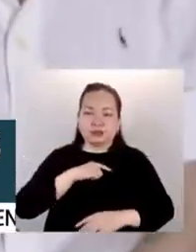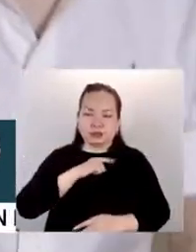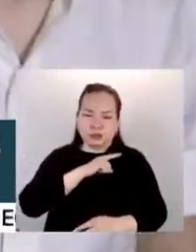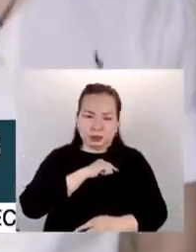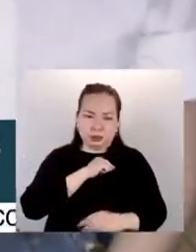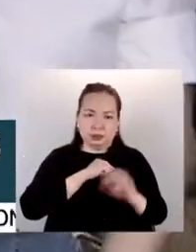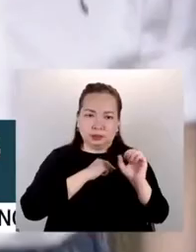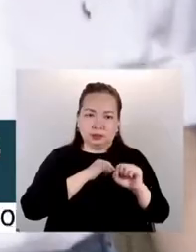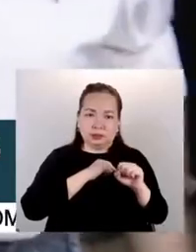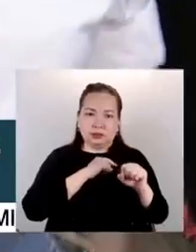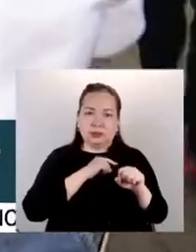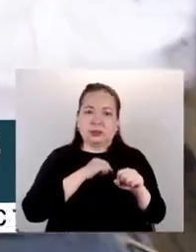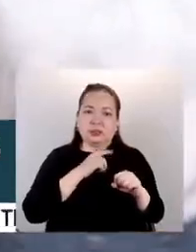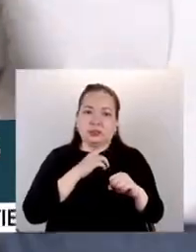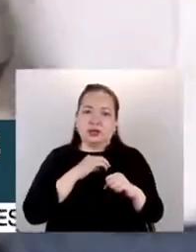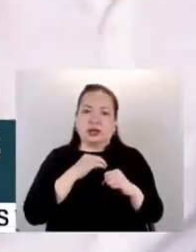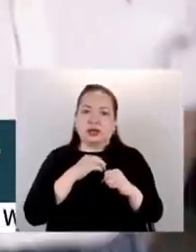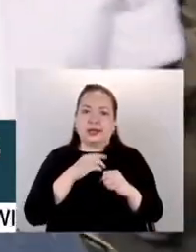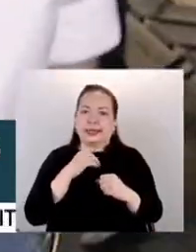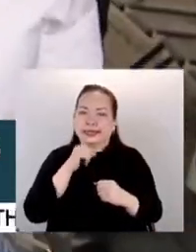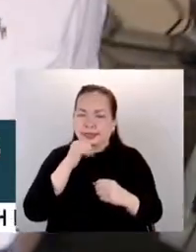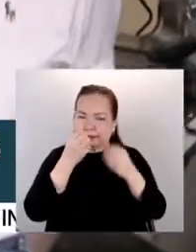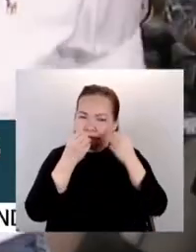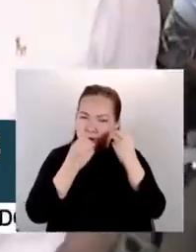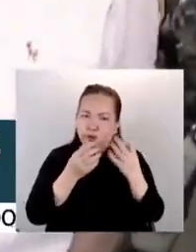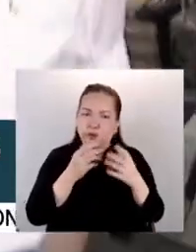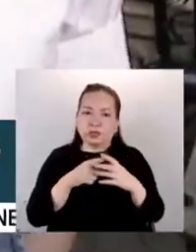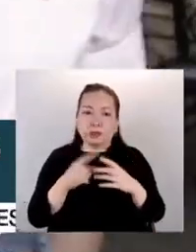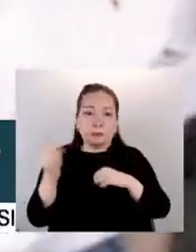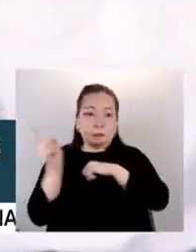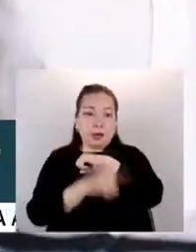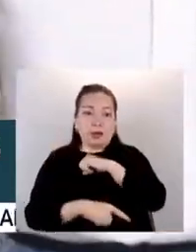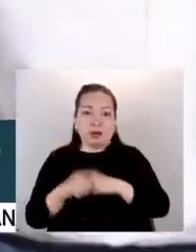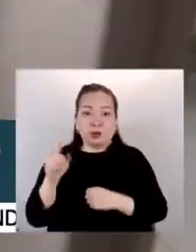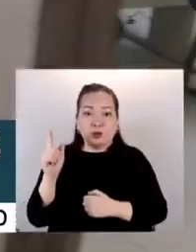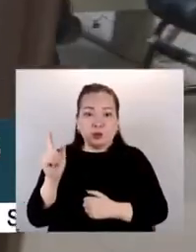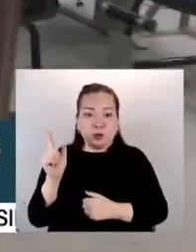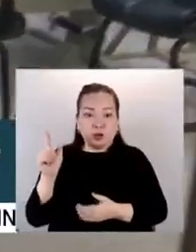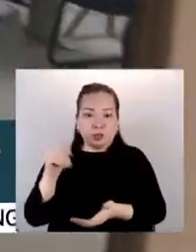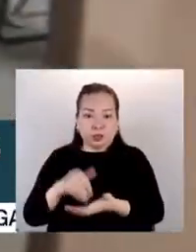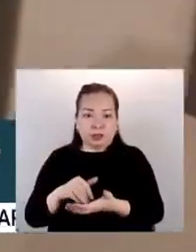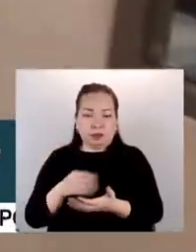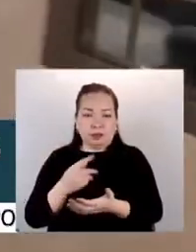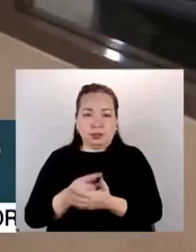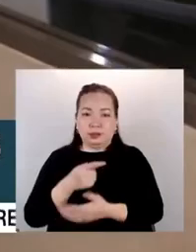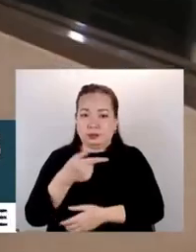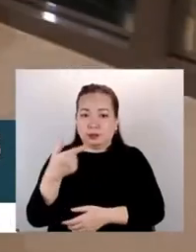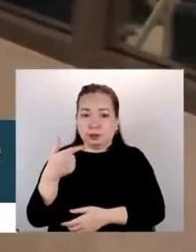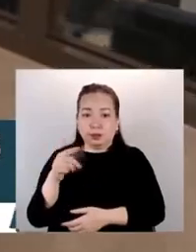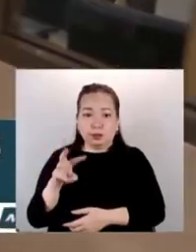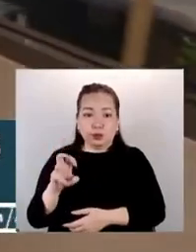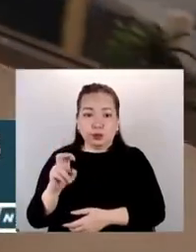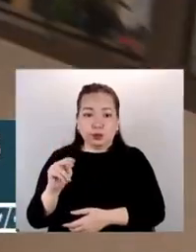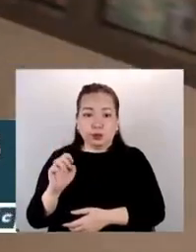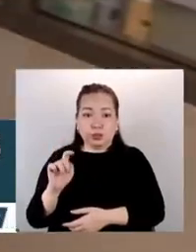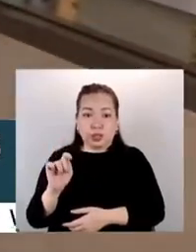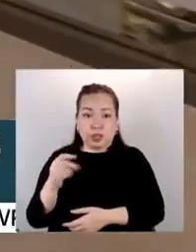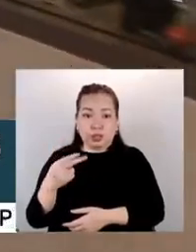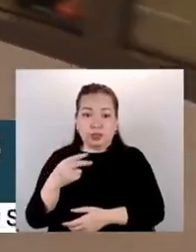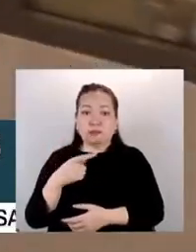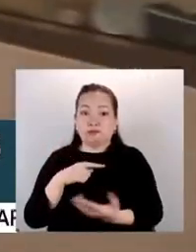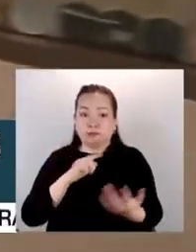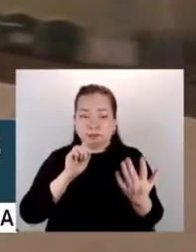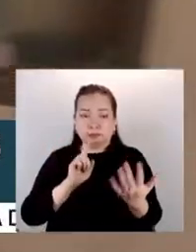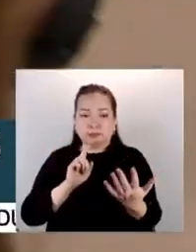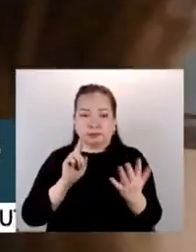reporting of notifiable diseases and will be fined 20,000 pesos. Gwyneth and Chua appear before Judge Maureen Rubio Marquez